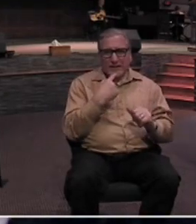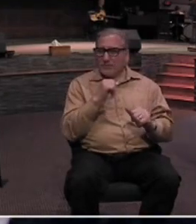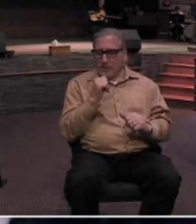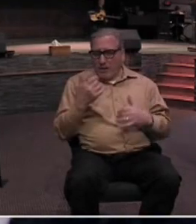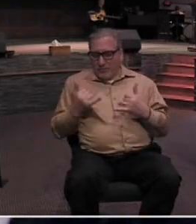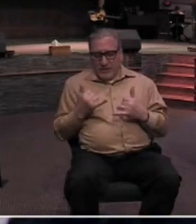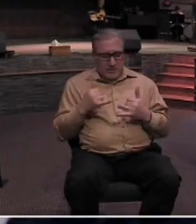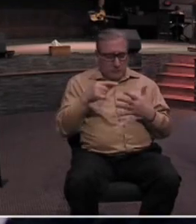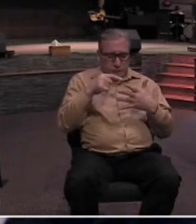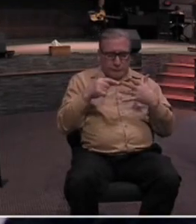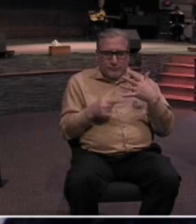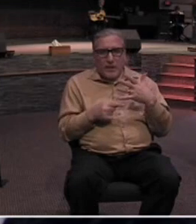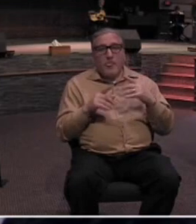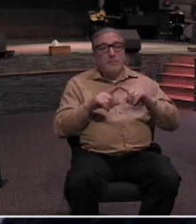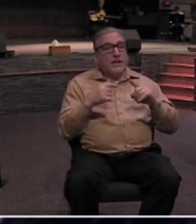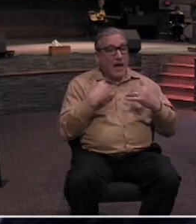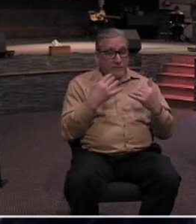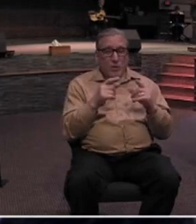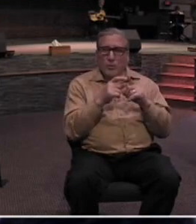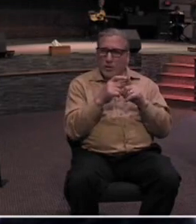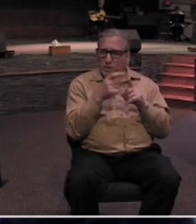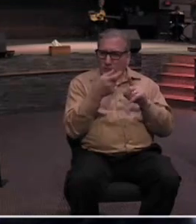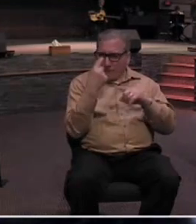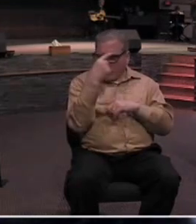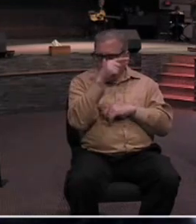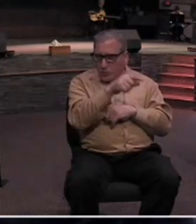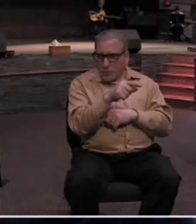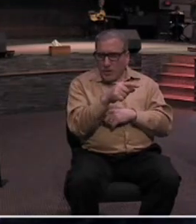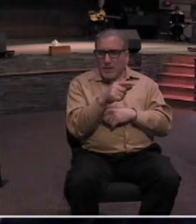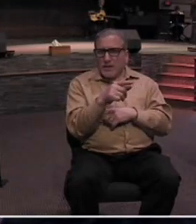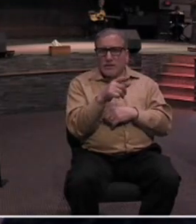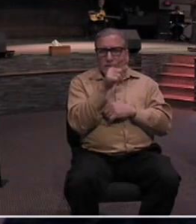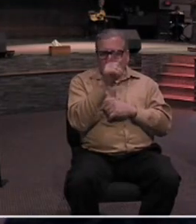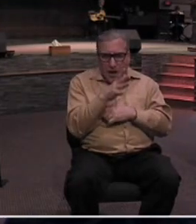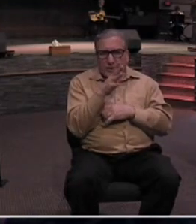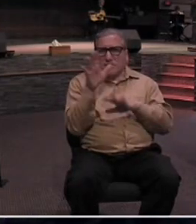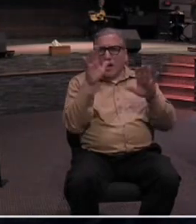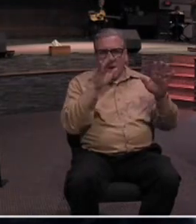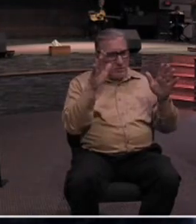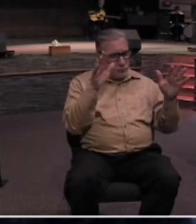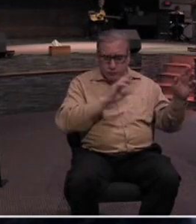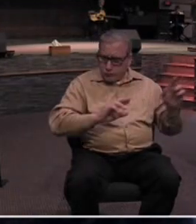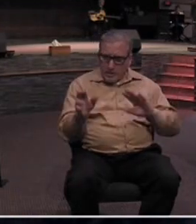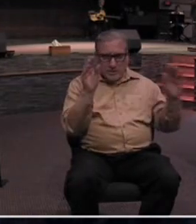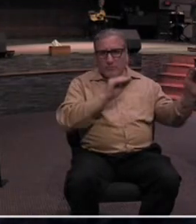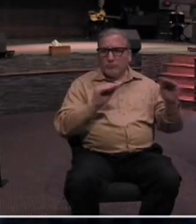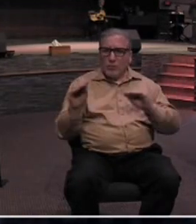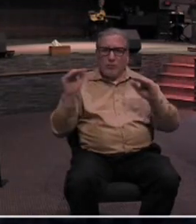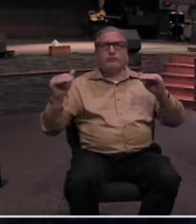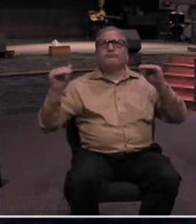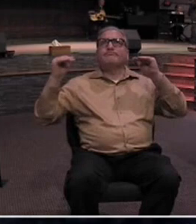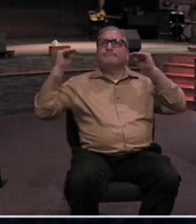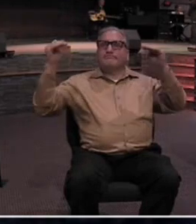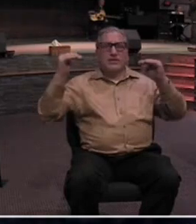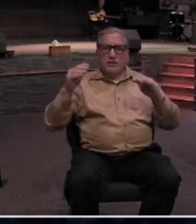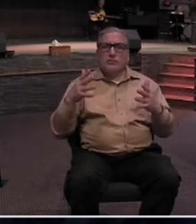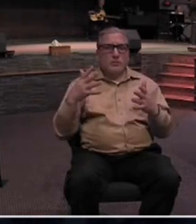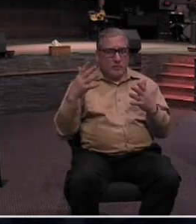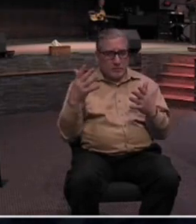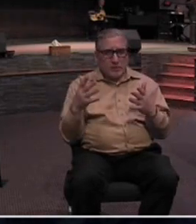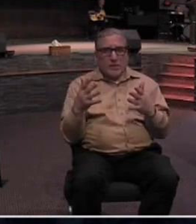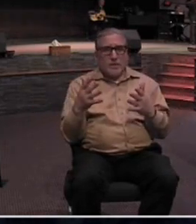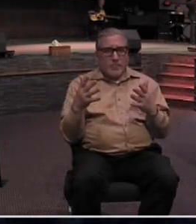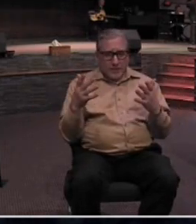that. But I have a word for you, Brother Bland. Amen. God's about to take you to another level. Amen. You're about to lead this St. Louis metro